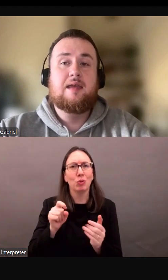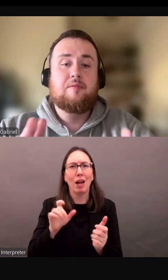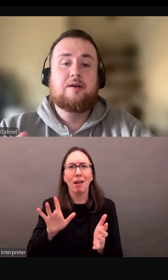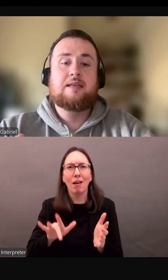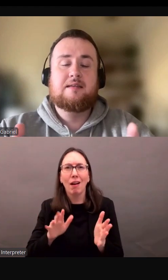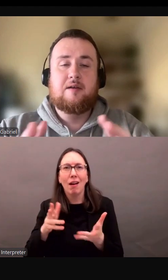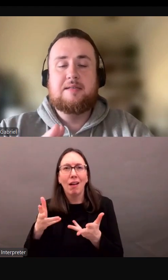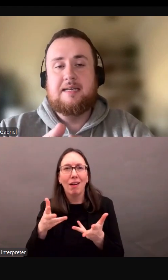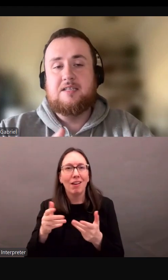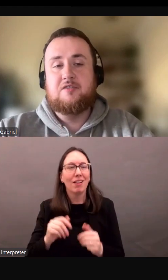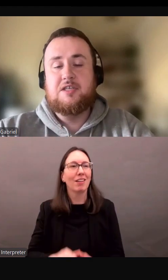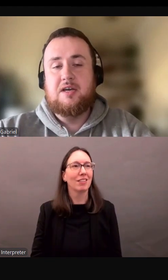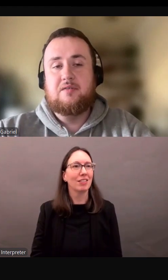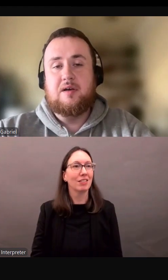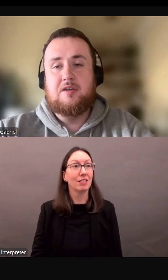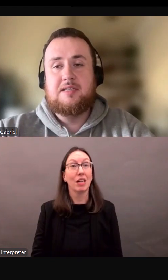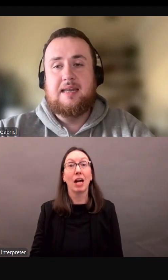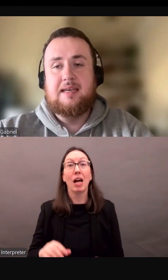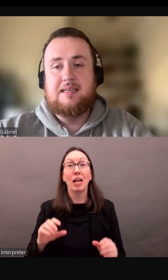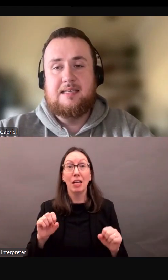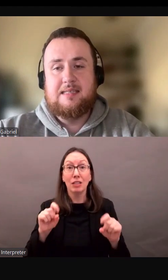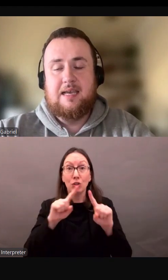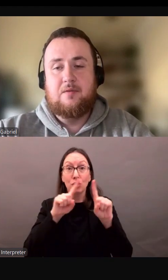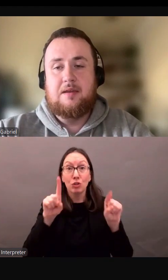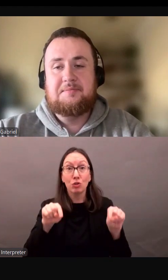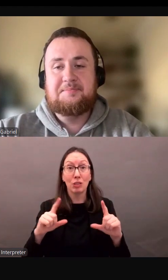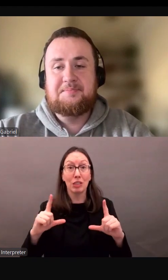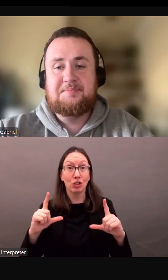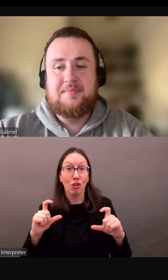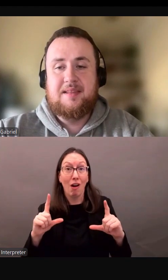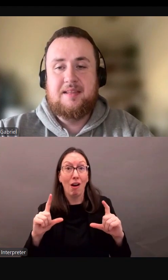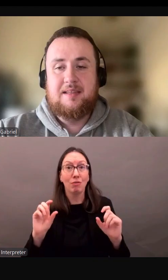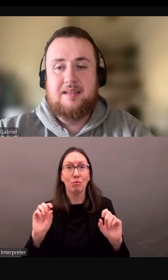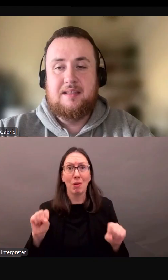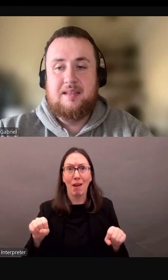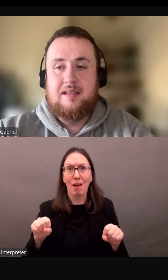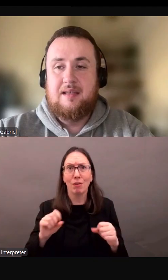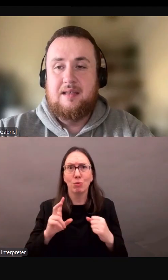any point. That will take a screenshot of all your settings and save it.